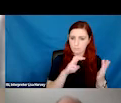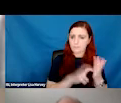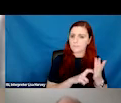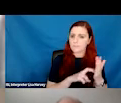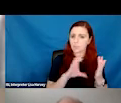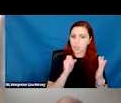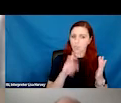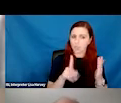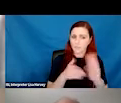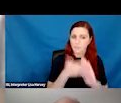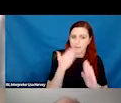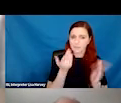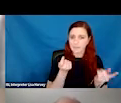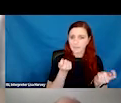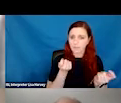Control